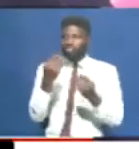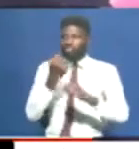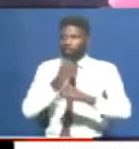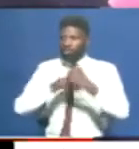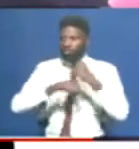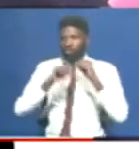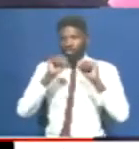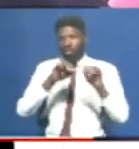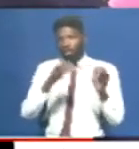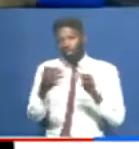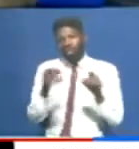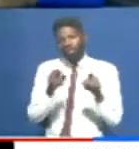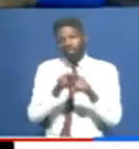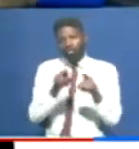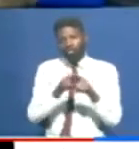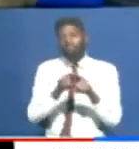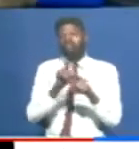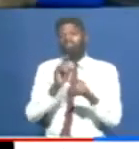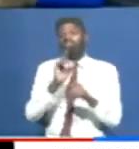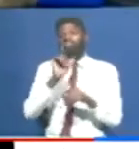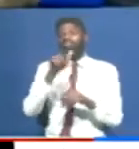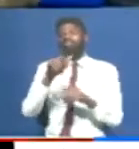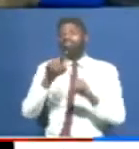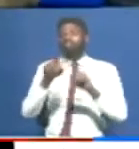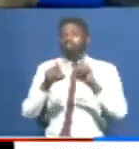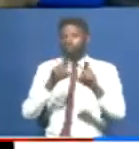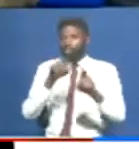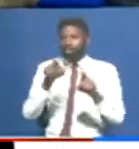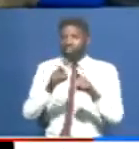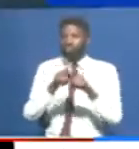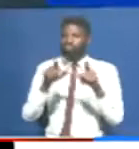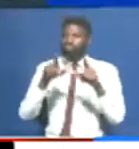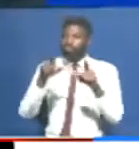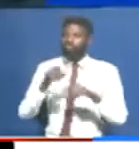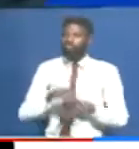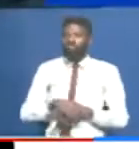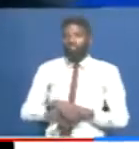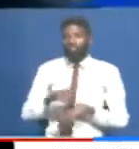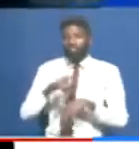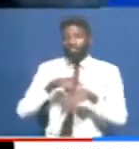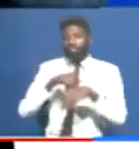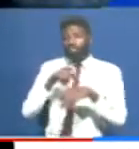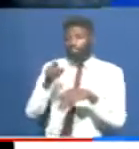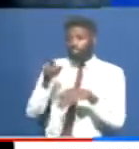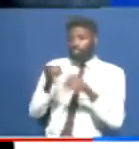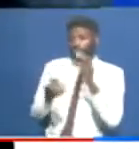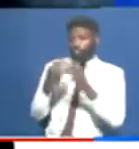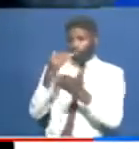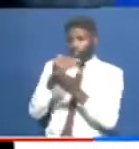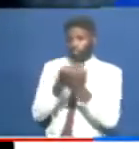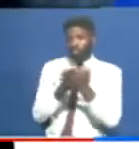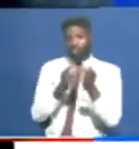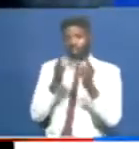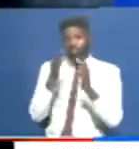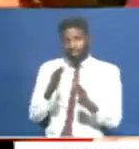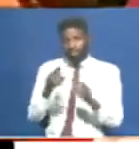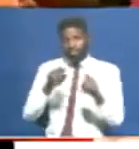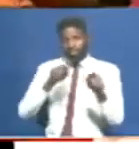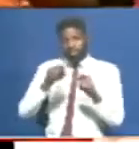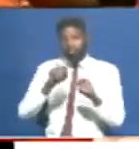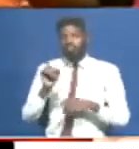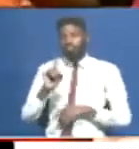and certification at the end of the program. Speaking during the launch of the program, Director of Administration in Ministry of Industrialization and